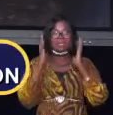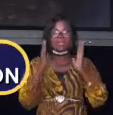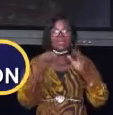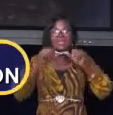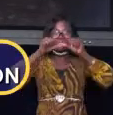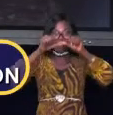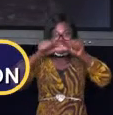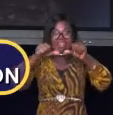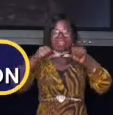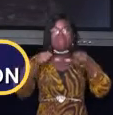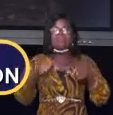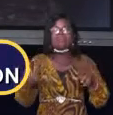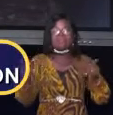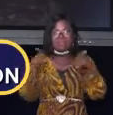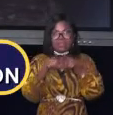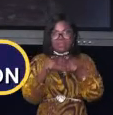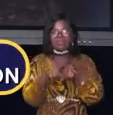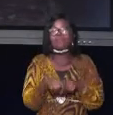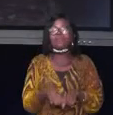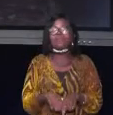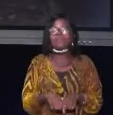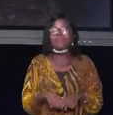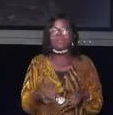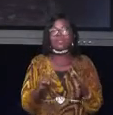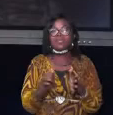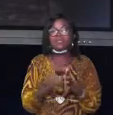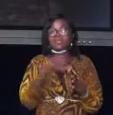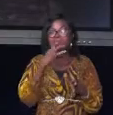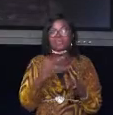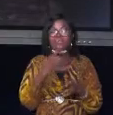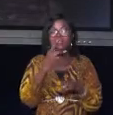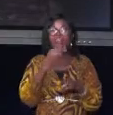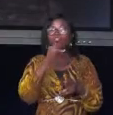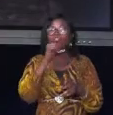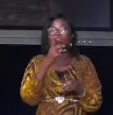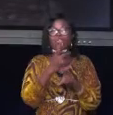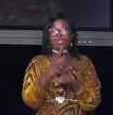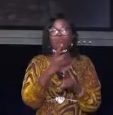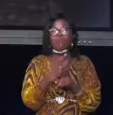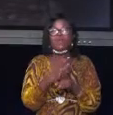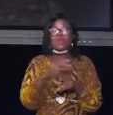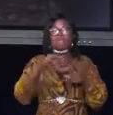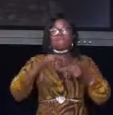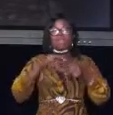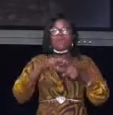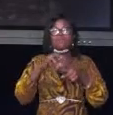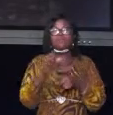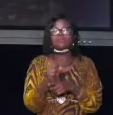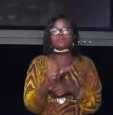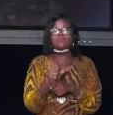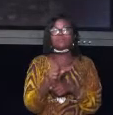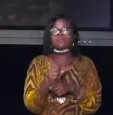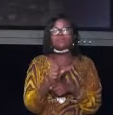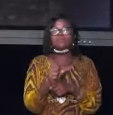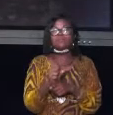addresses the example or the definition of irregular verbs.